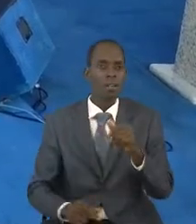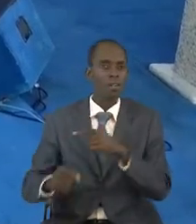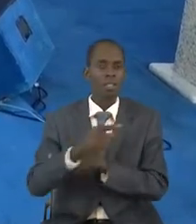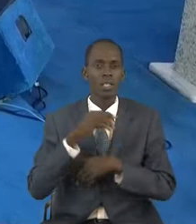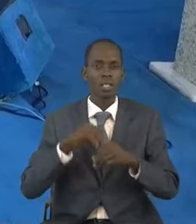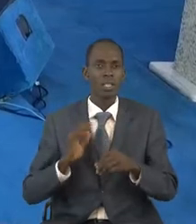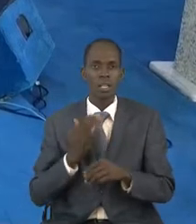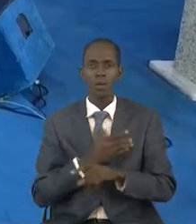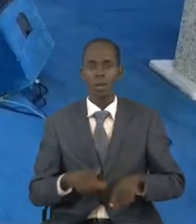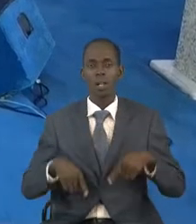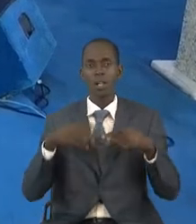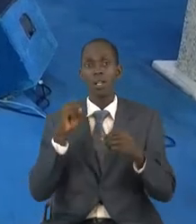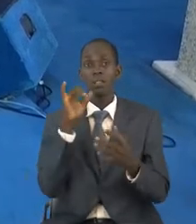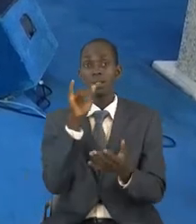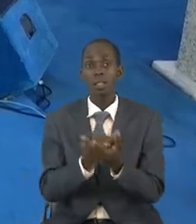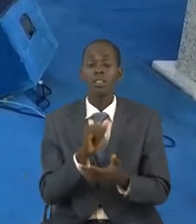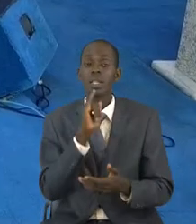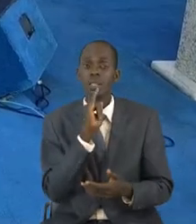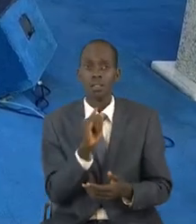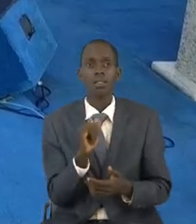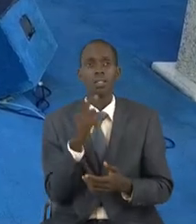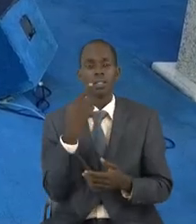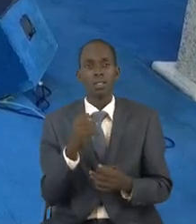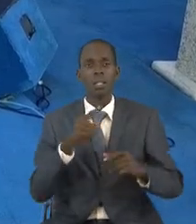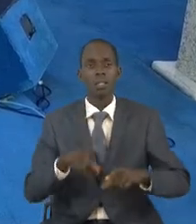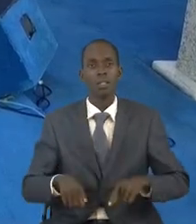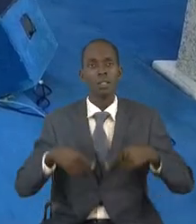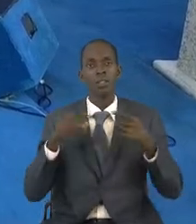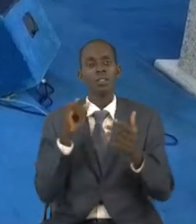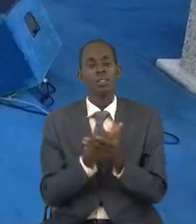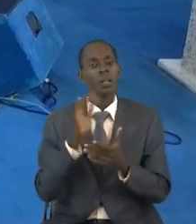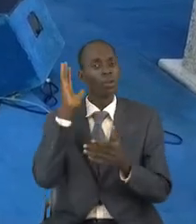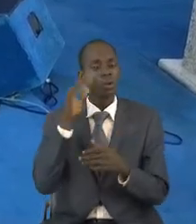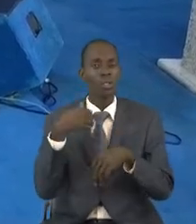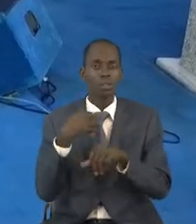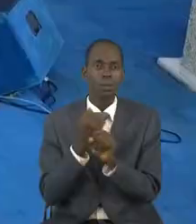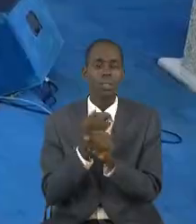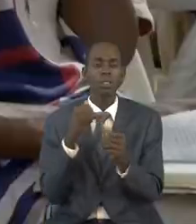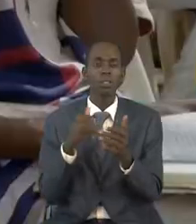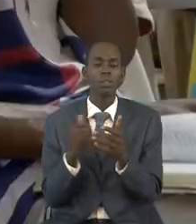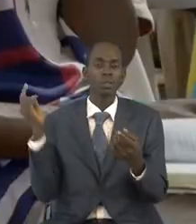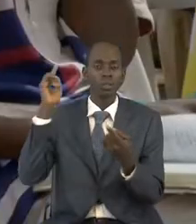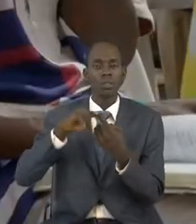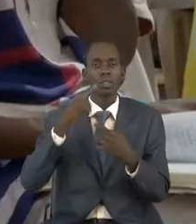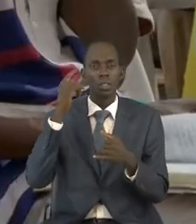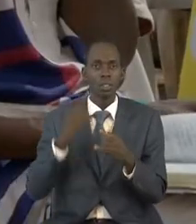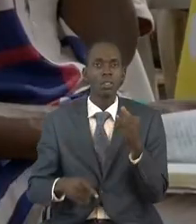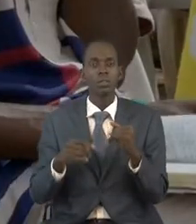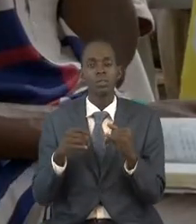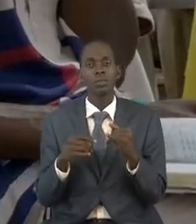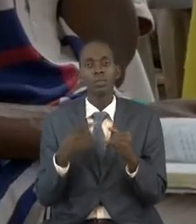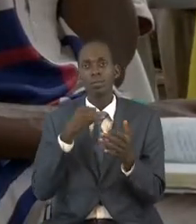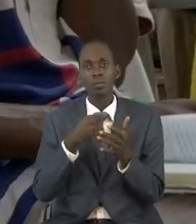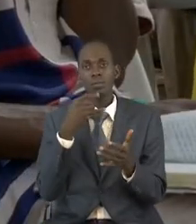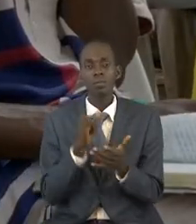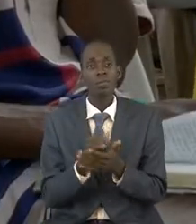lives, that is the life that will make it on the final day. It says, he that